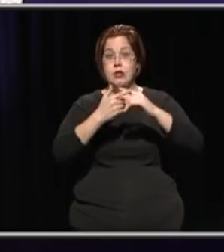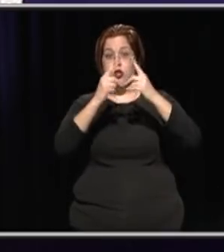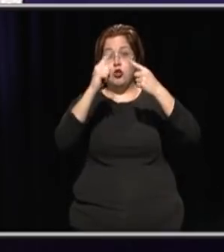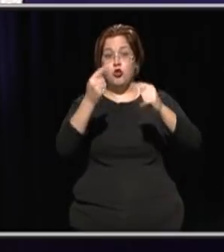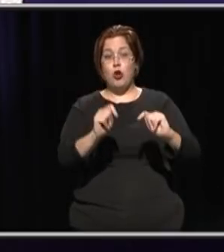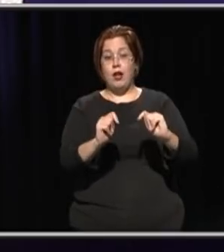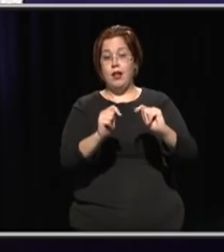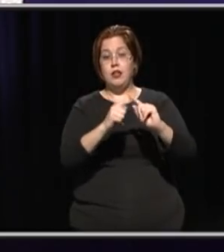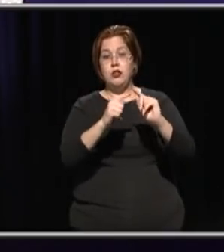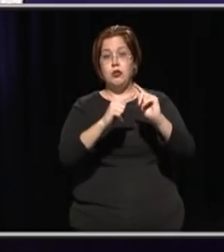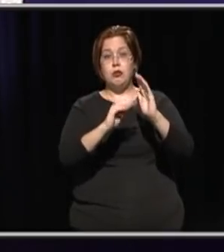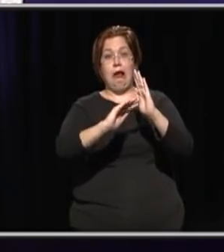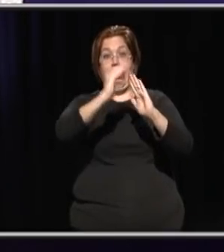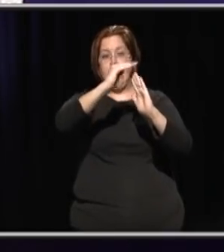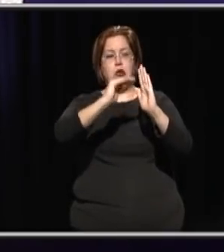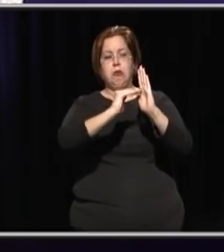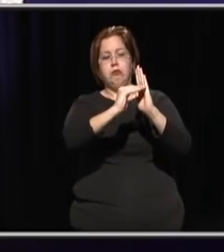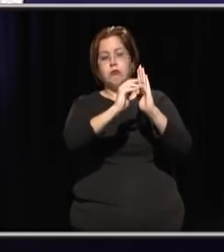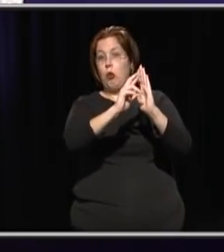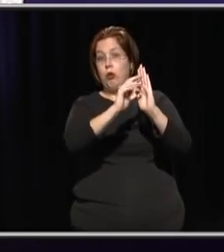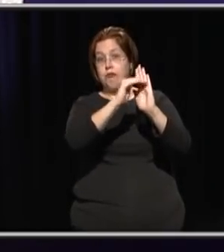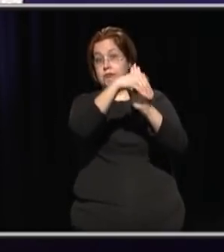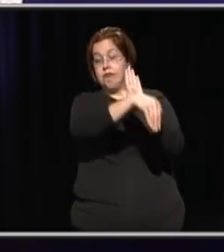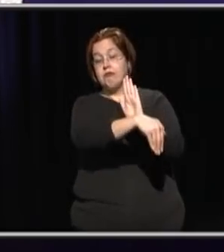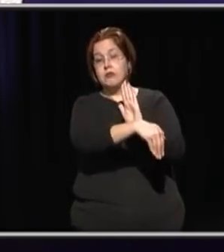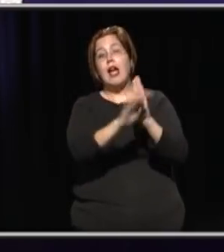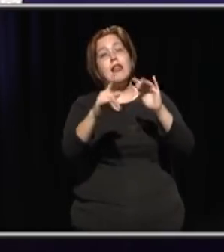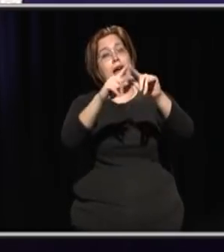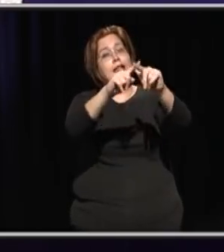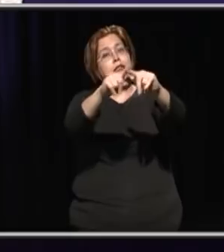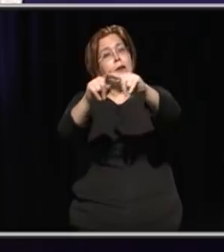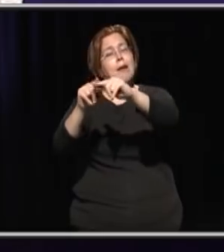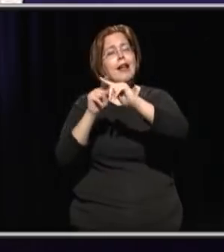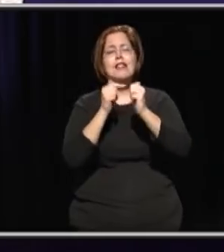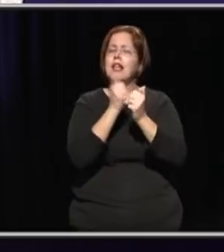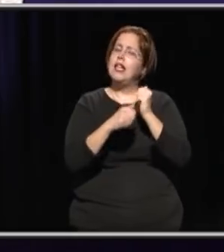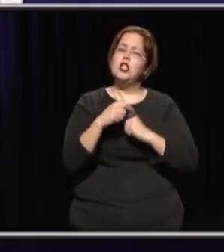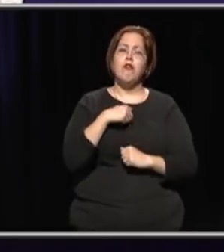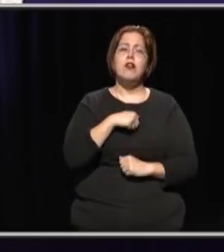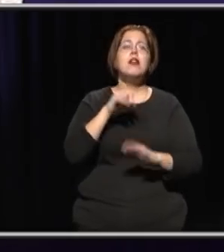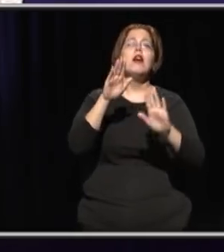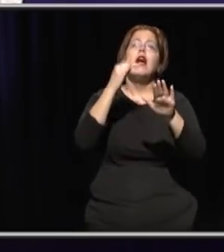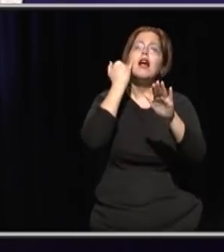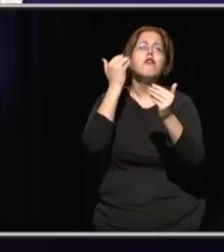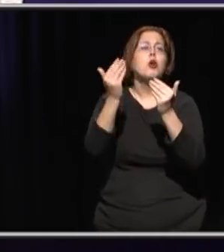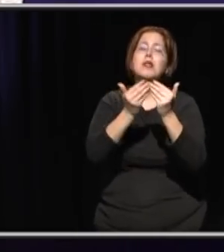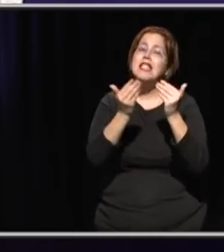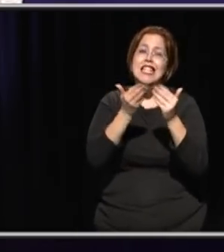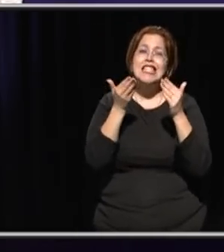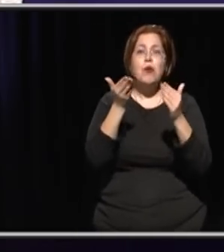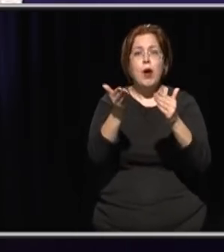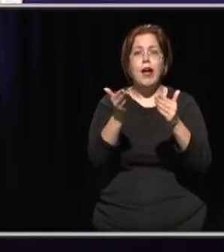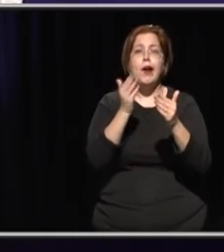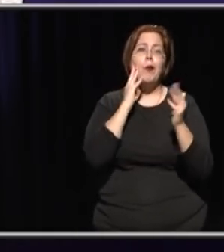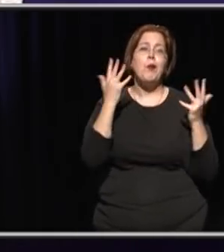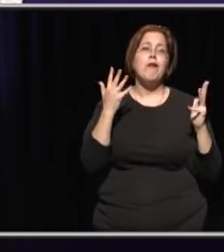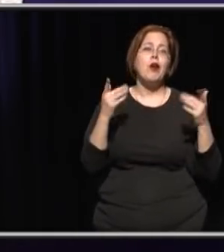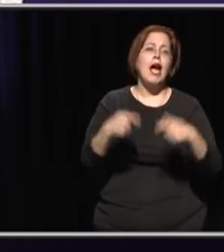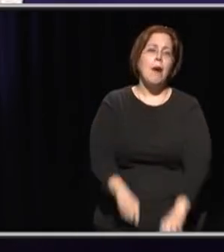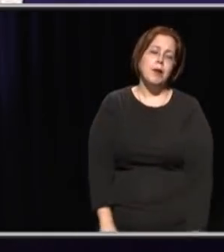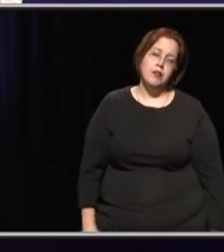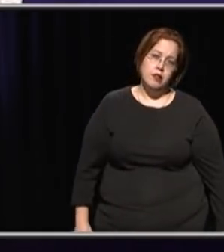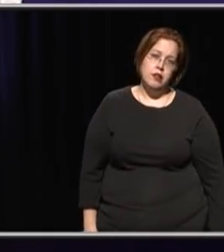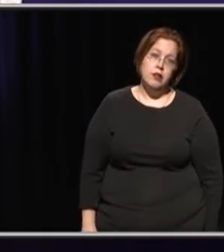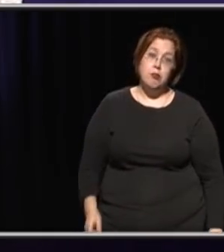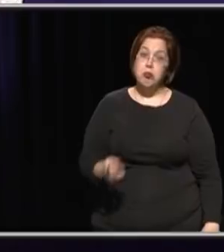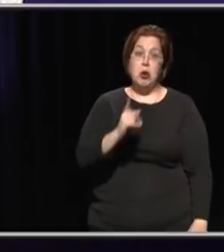ultimately lower the curve. And that's incumbent upon every one of us. If there was an easy way to do this, we've already done it. But